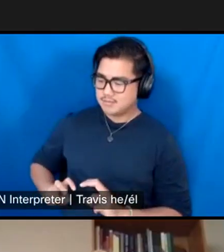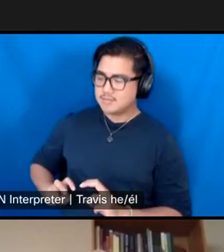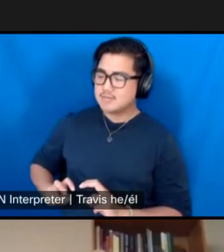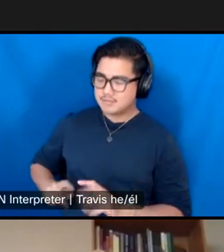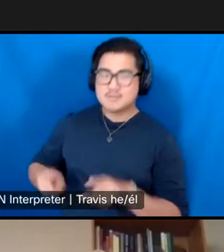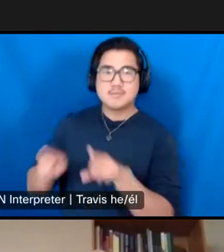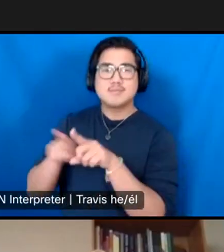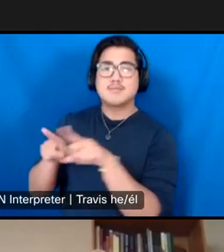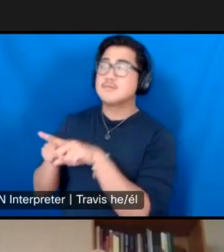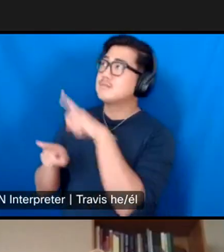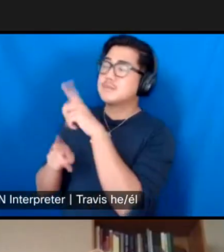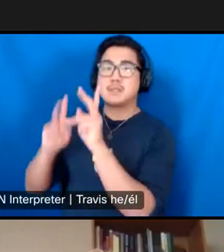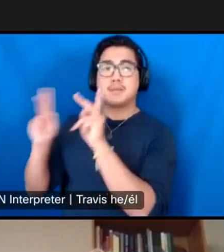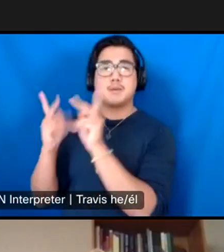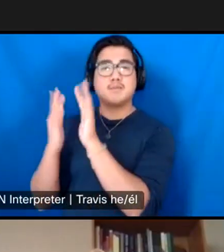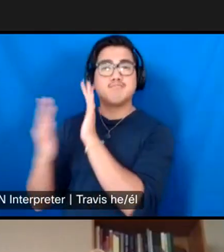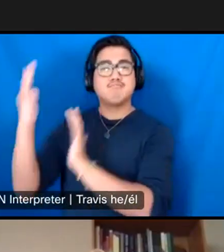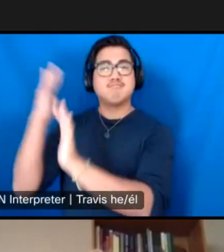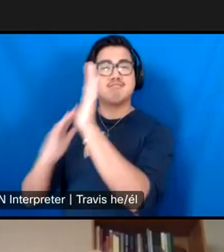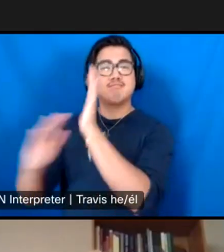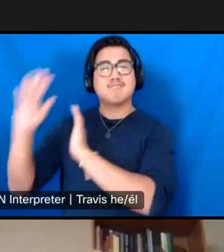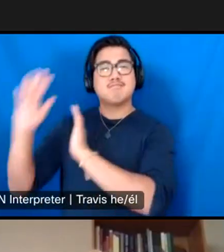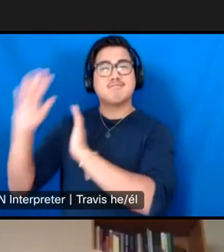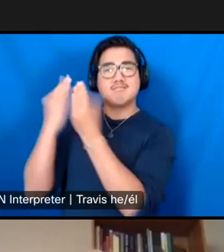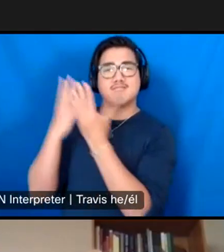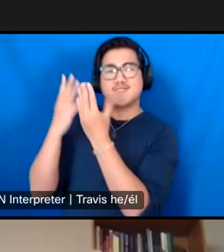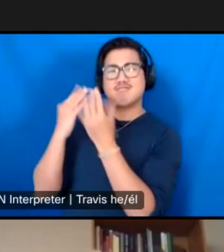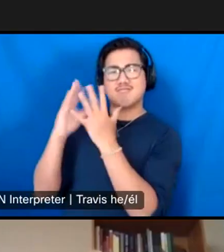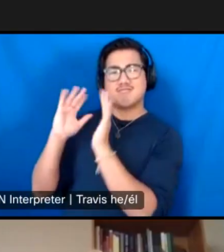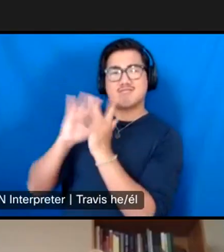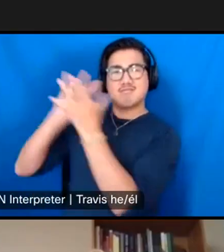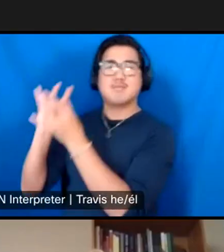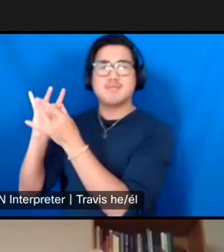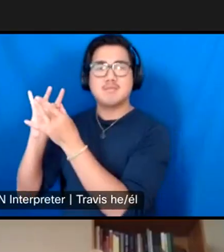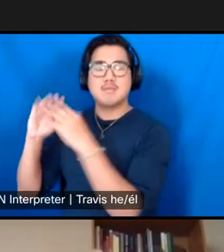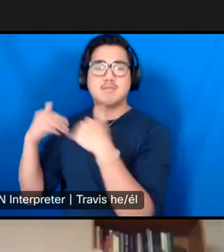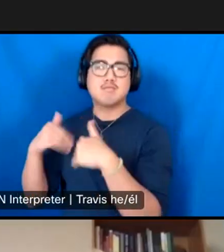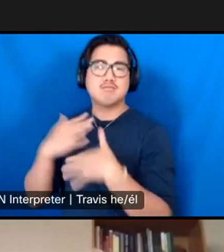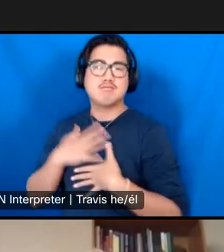those who came before us. Thank you.